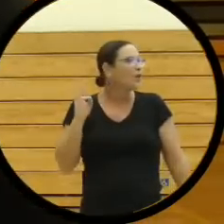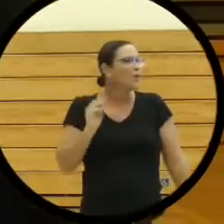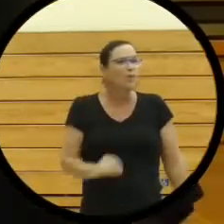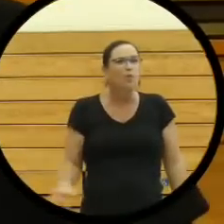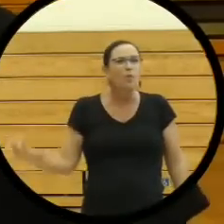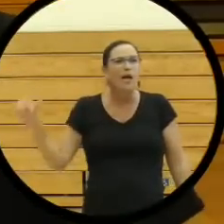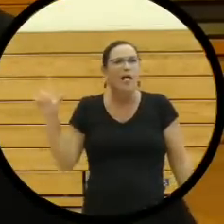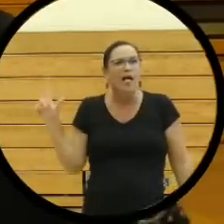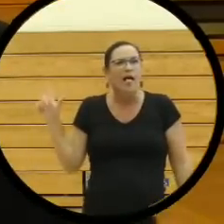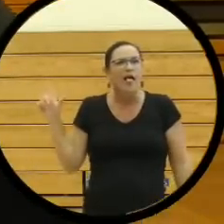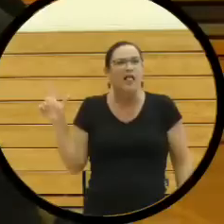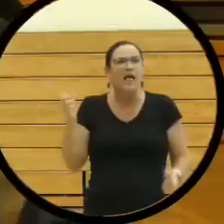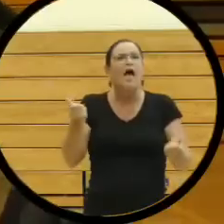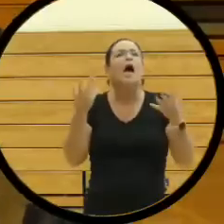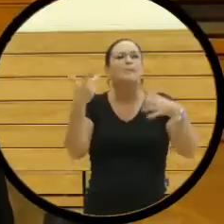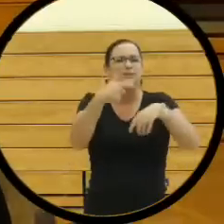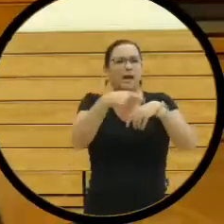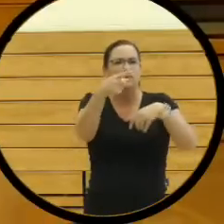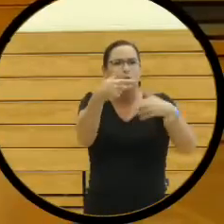do you have to wait?